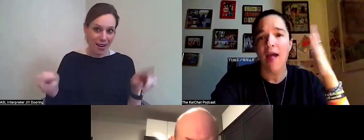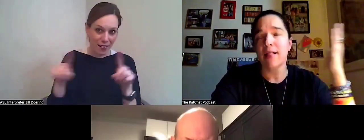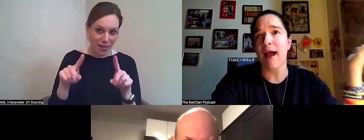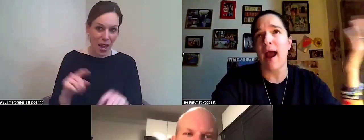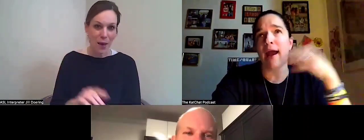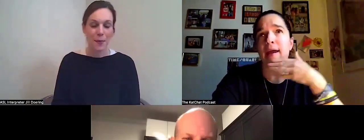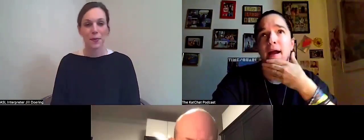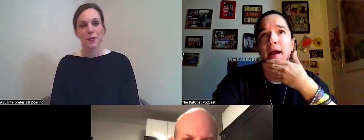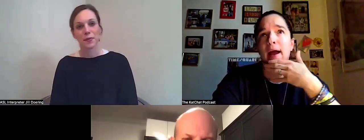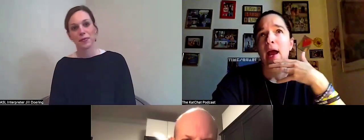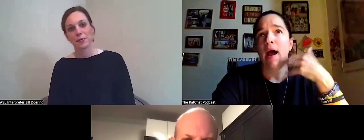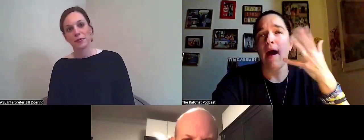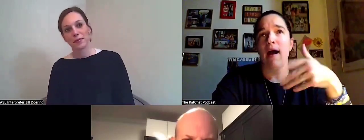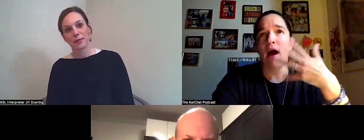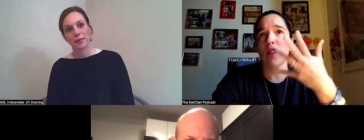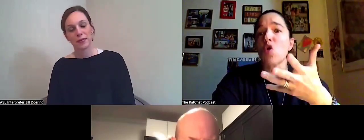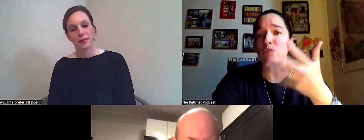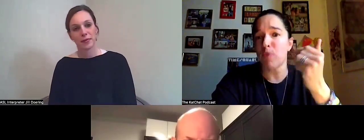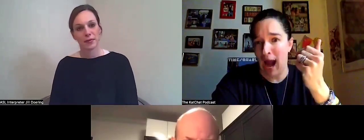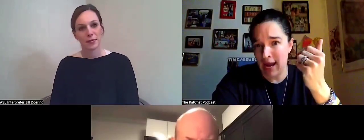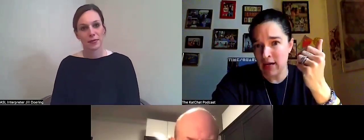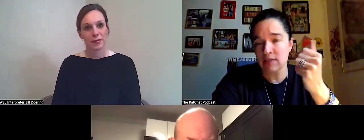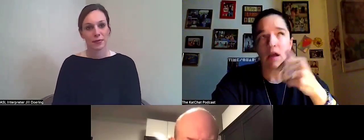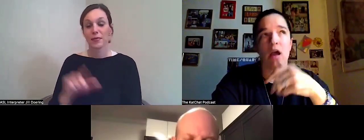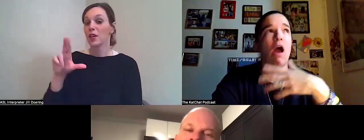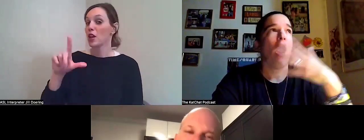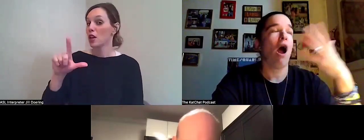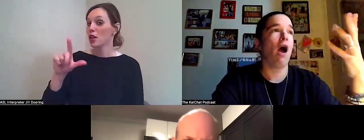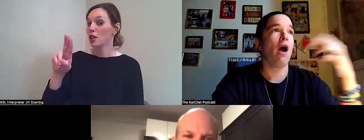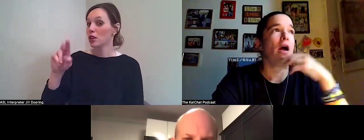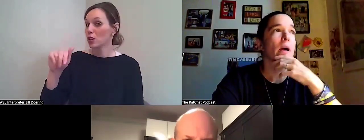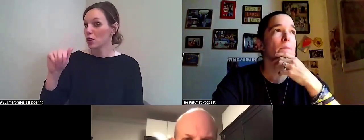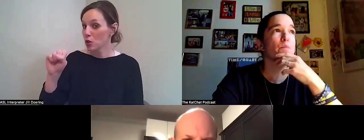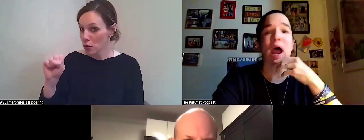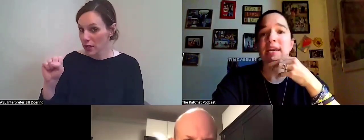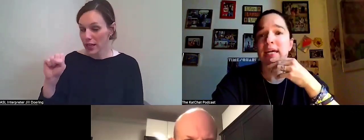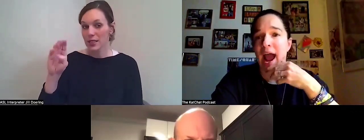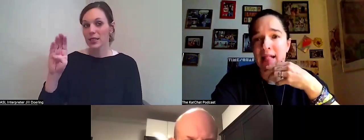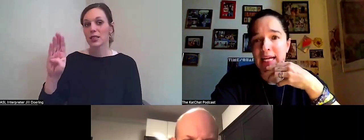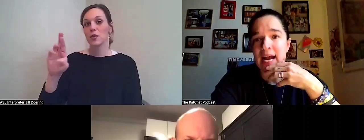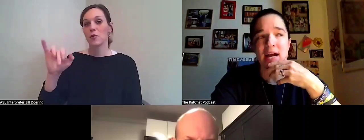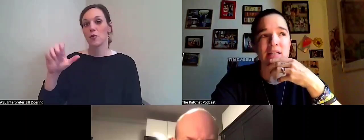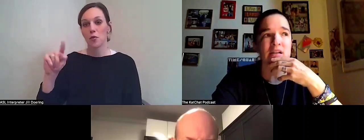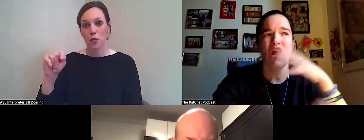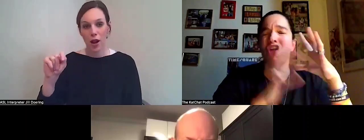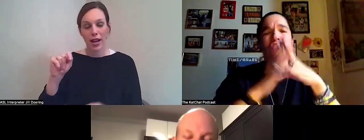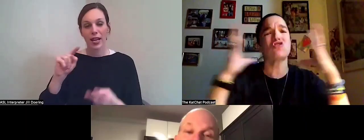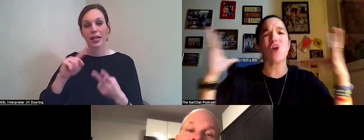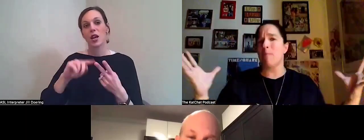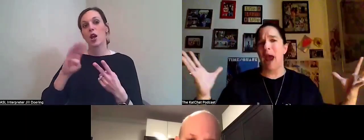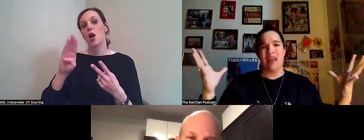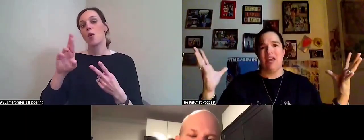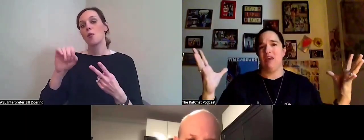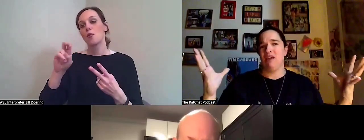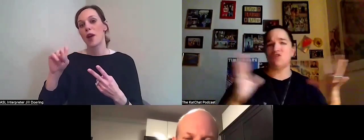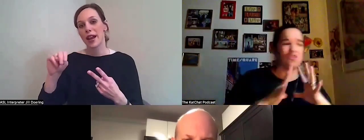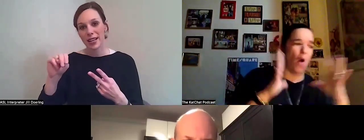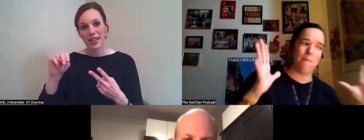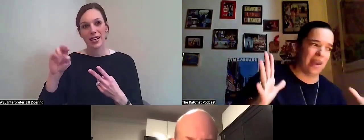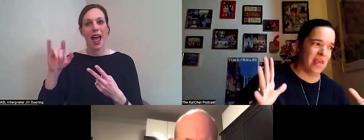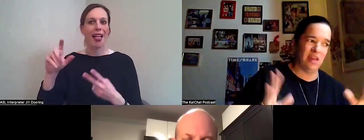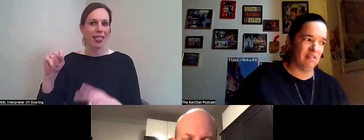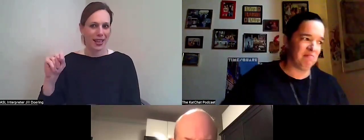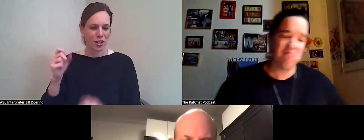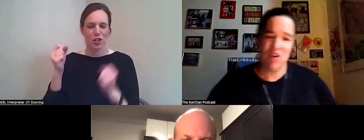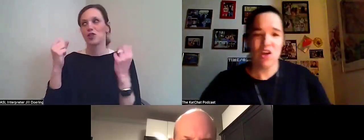OGs like Lucas Bryant, Brandon Elliott. There's so Yes. many,